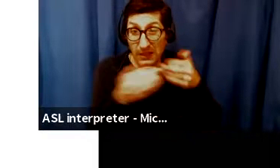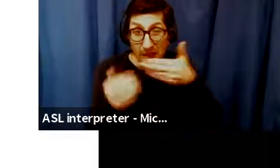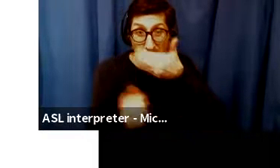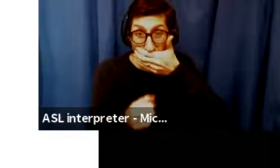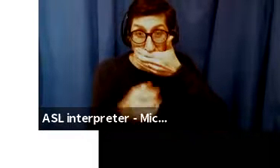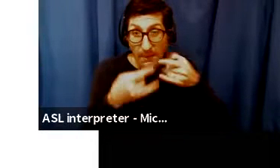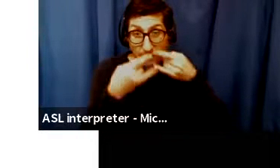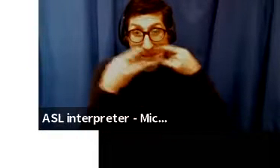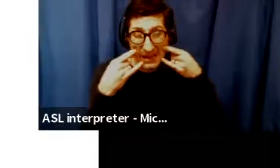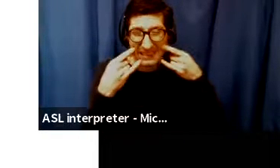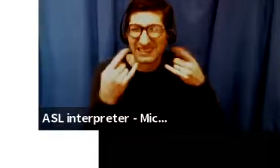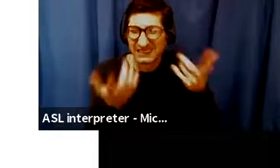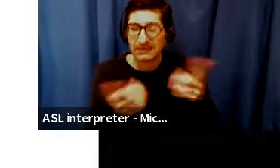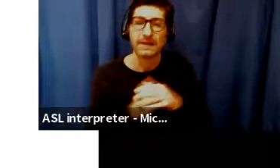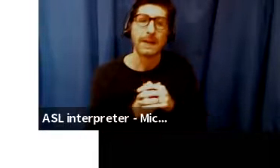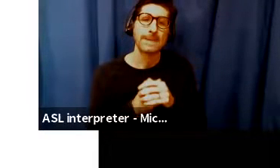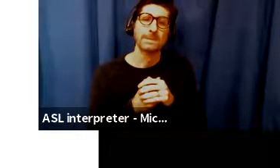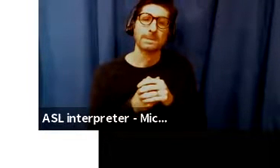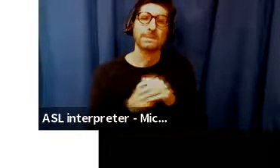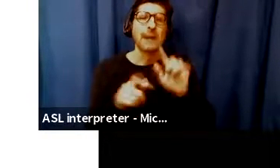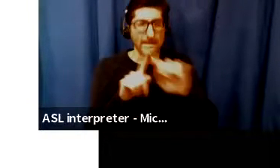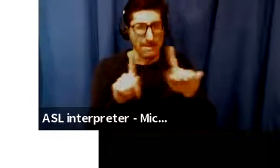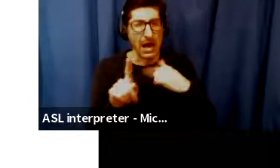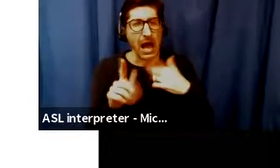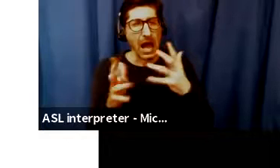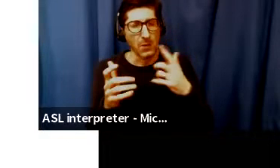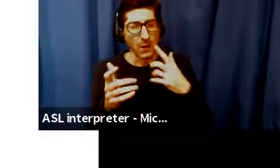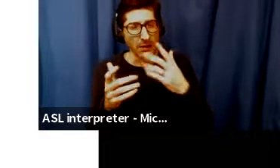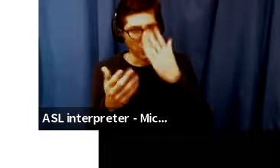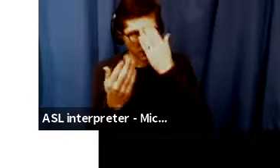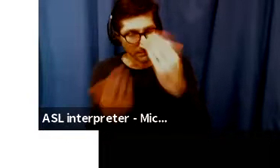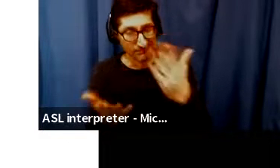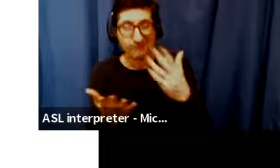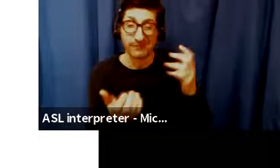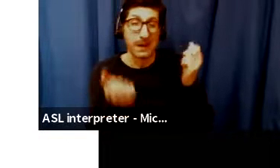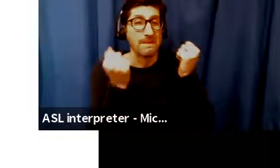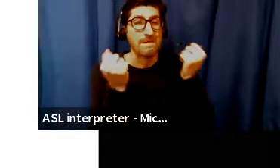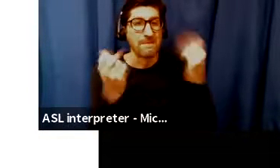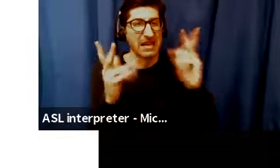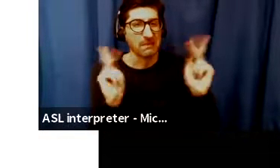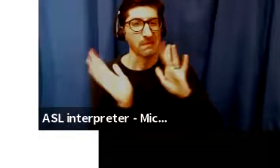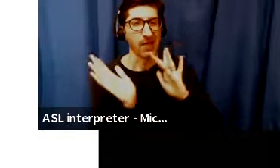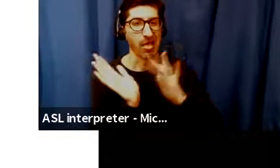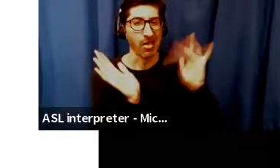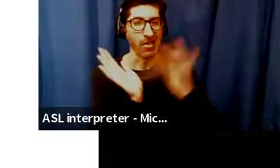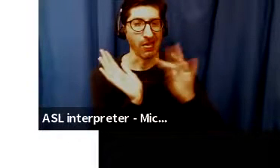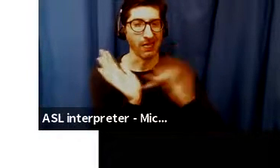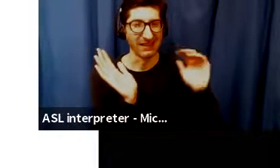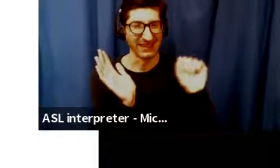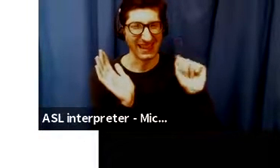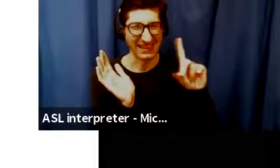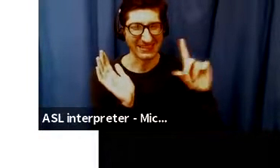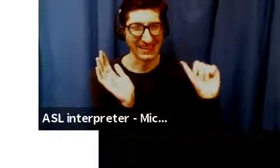I also do want to acknowledge that there have been many people who have abused the ADA and have used